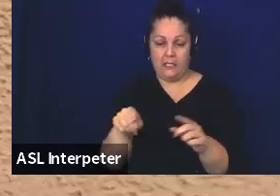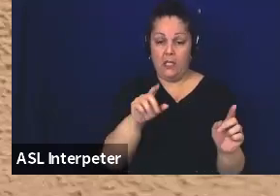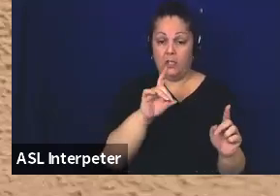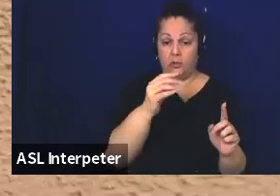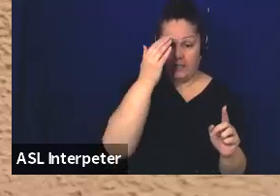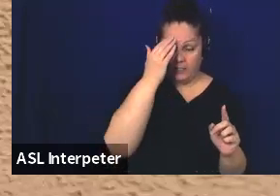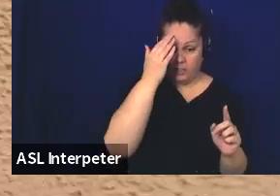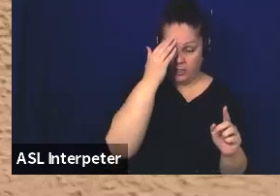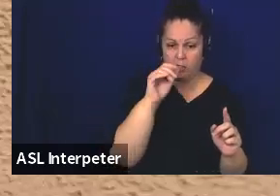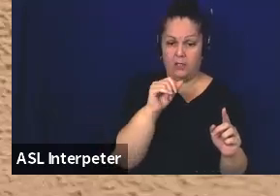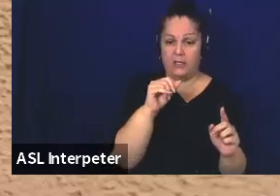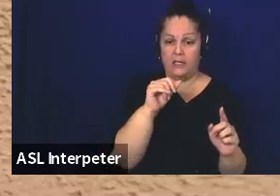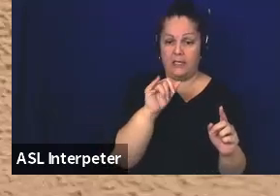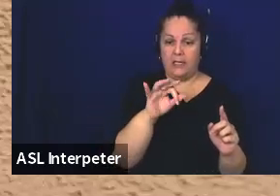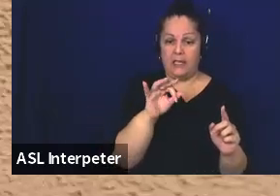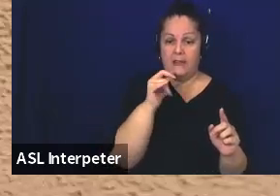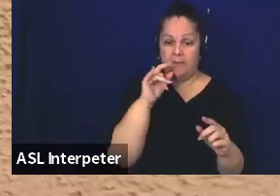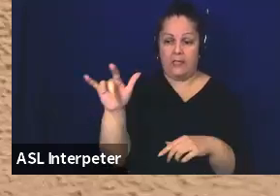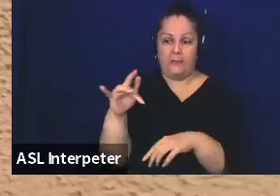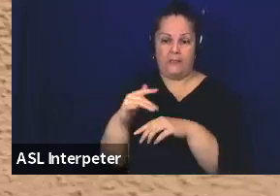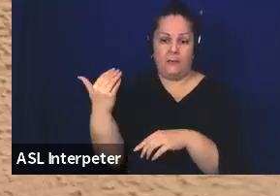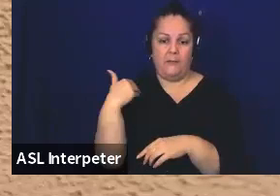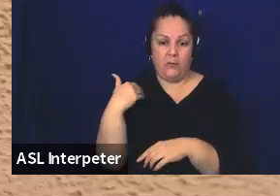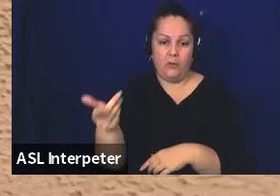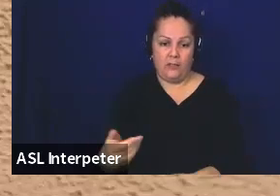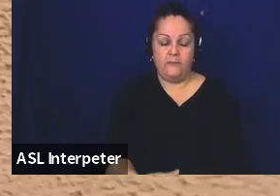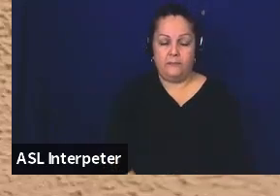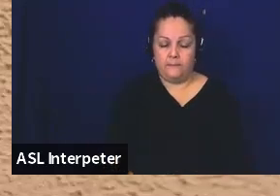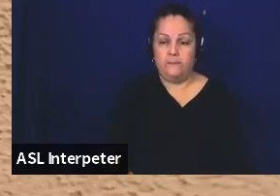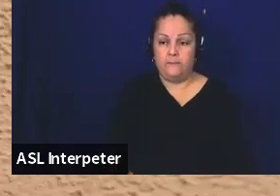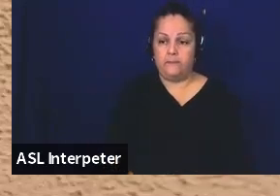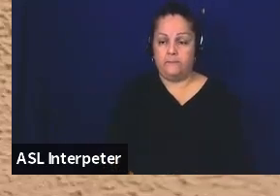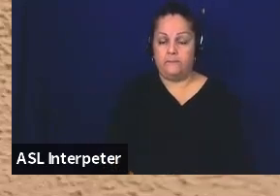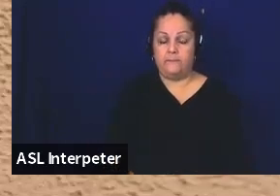know if they have been there before?